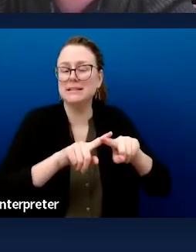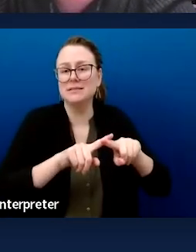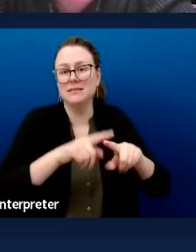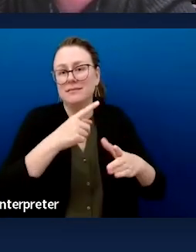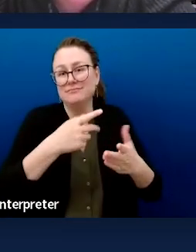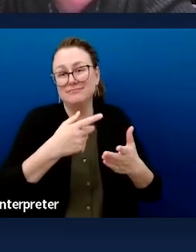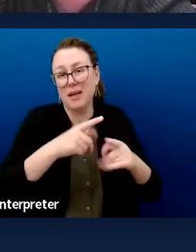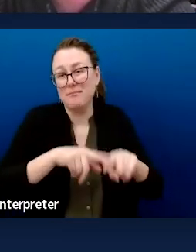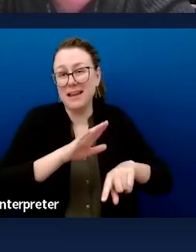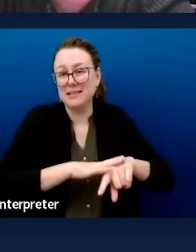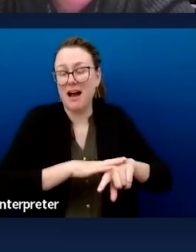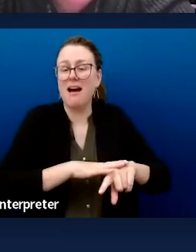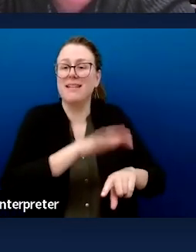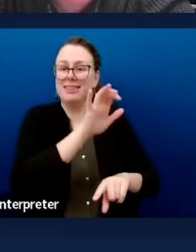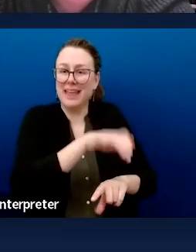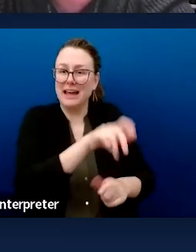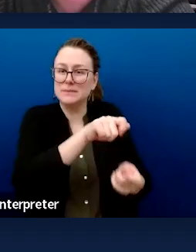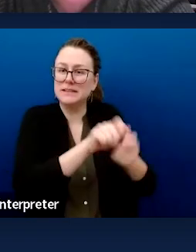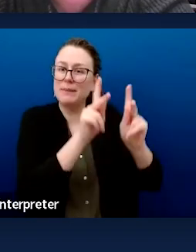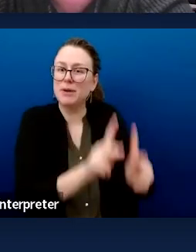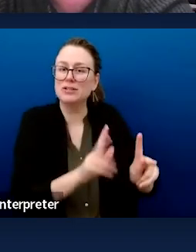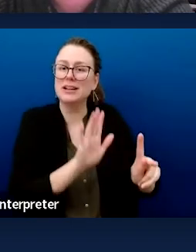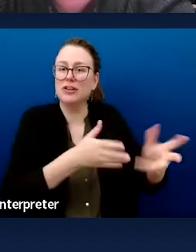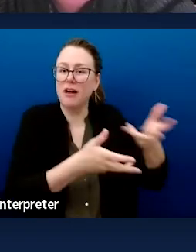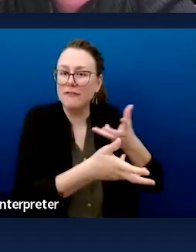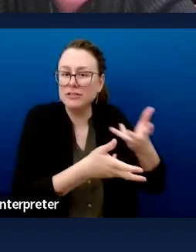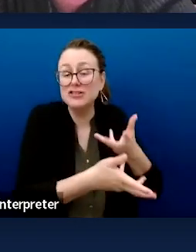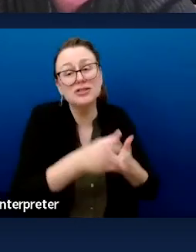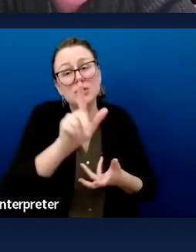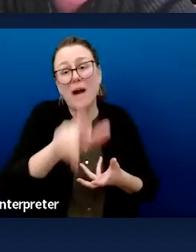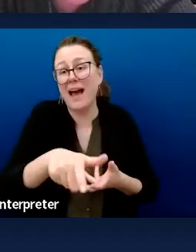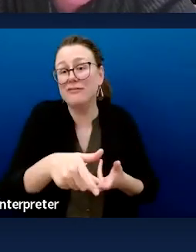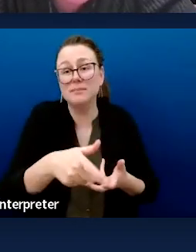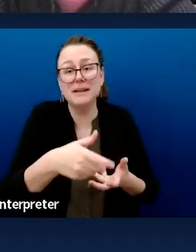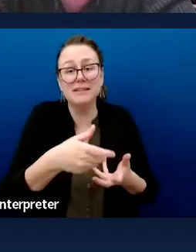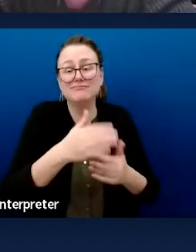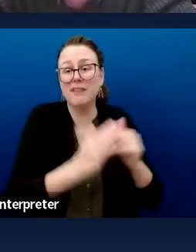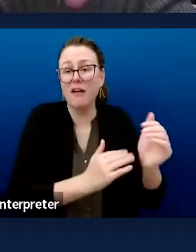work is going to be based on that conversation. And so you got to feel comfortable, and you have to